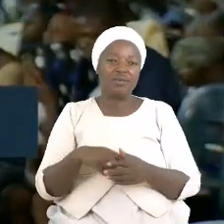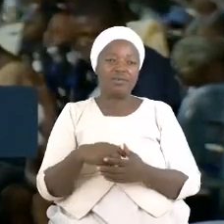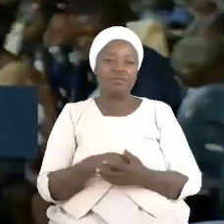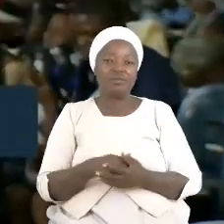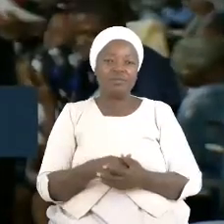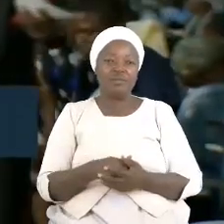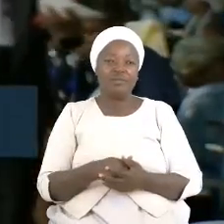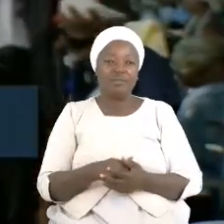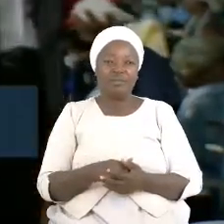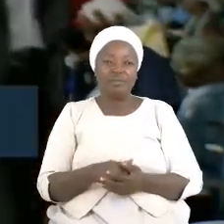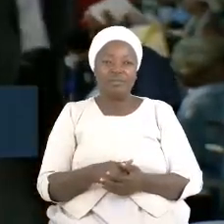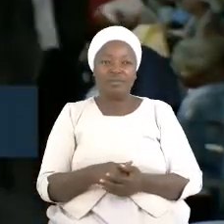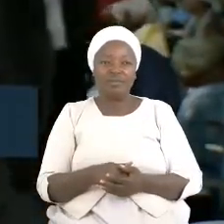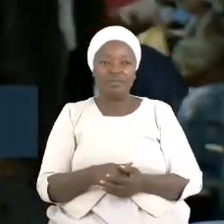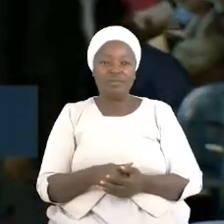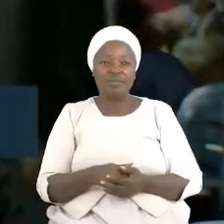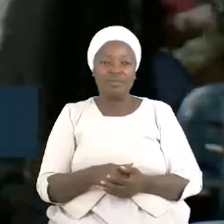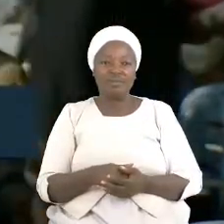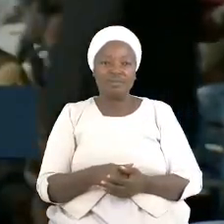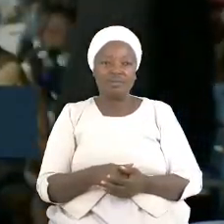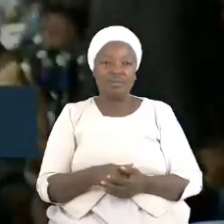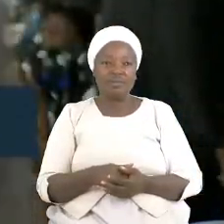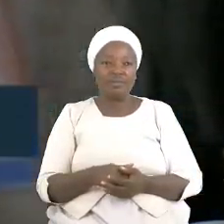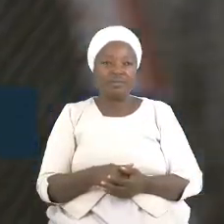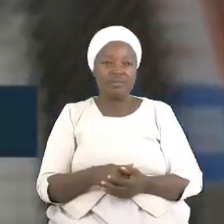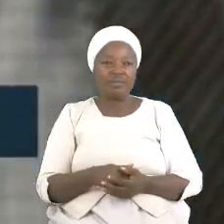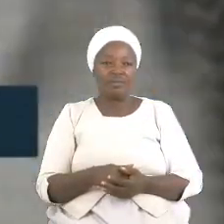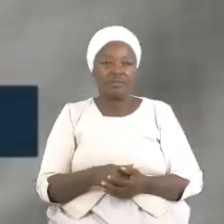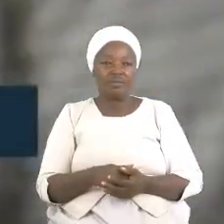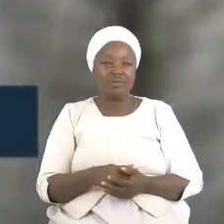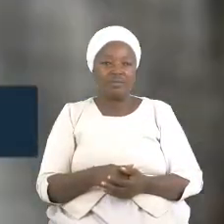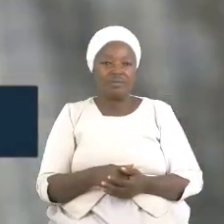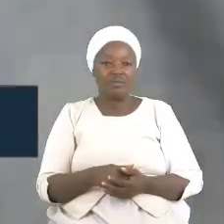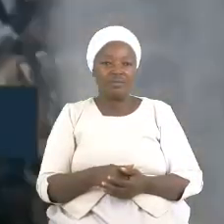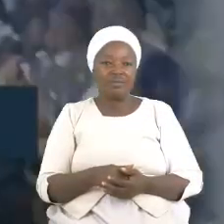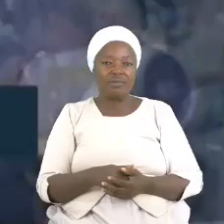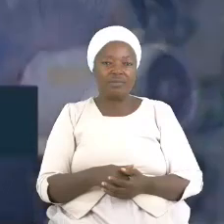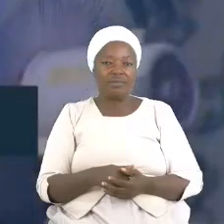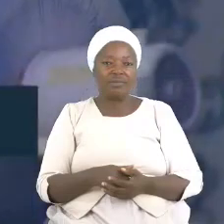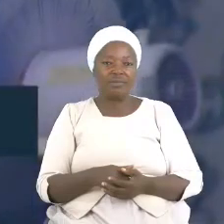I hope the movement I see, just the movements of the counselors.